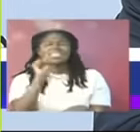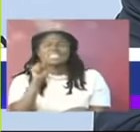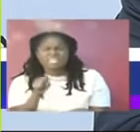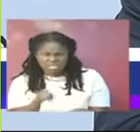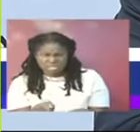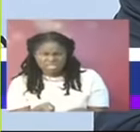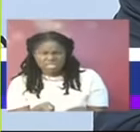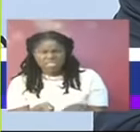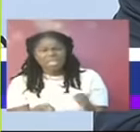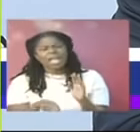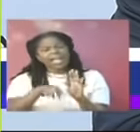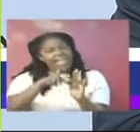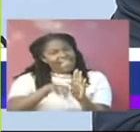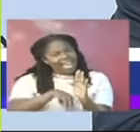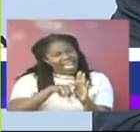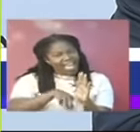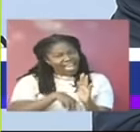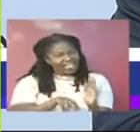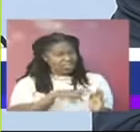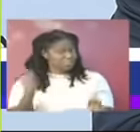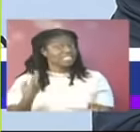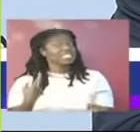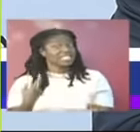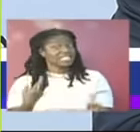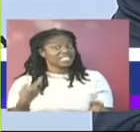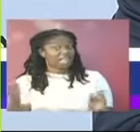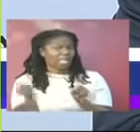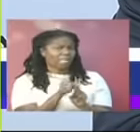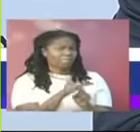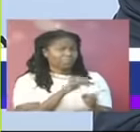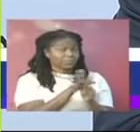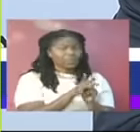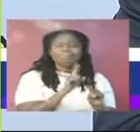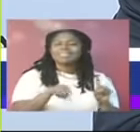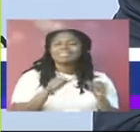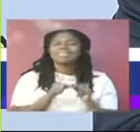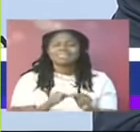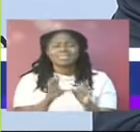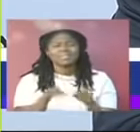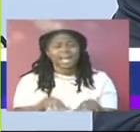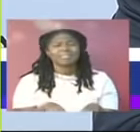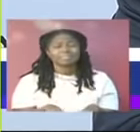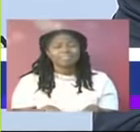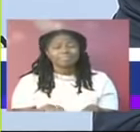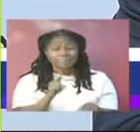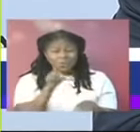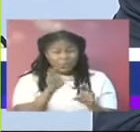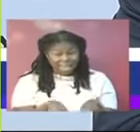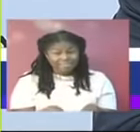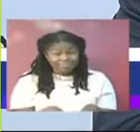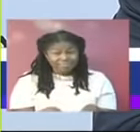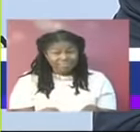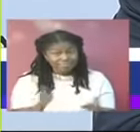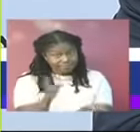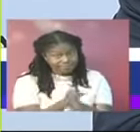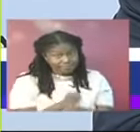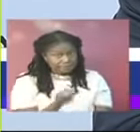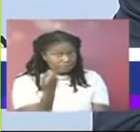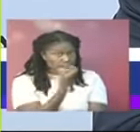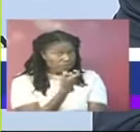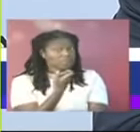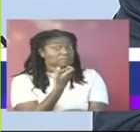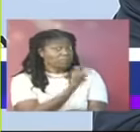infected, they don't reduce the risk to 0%. So there is still the possibility that individuals can be infected,